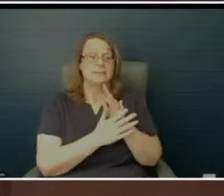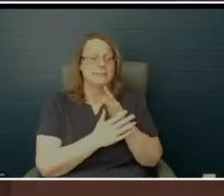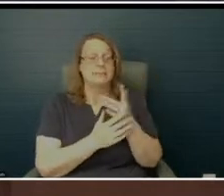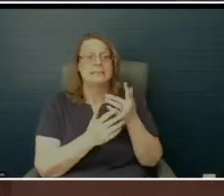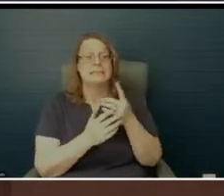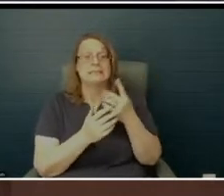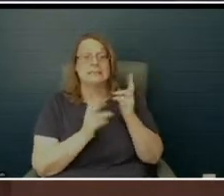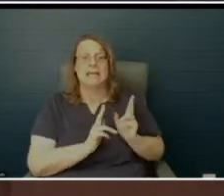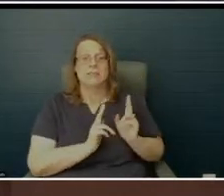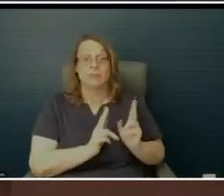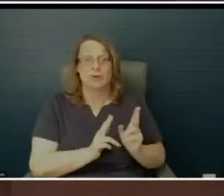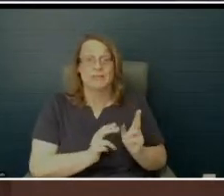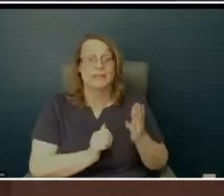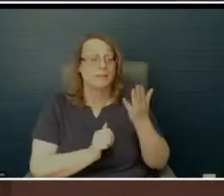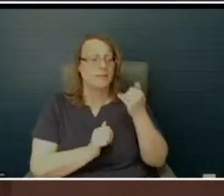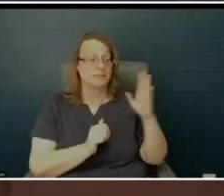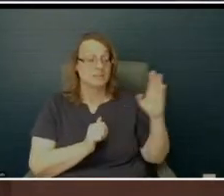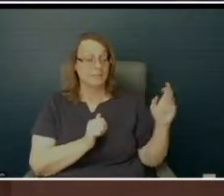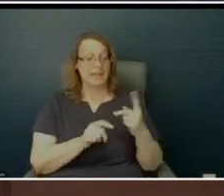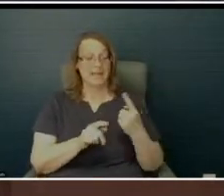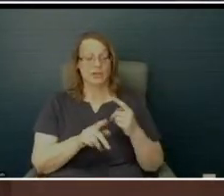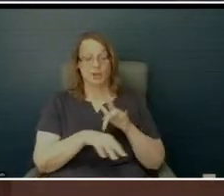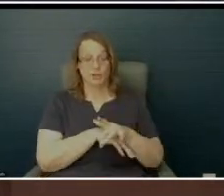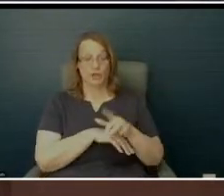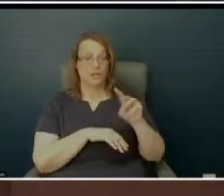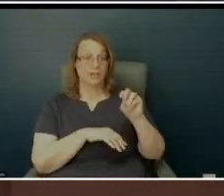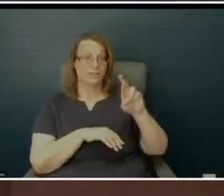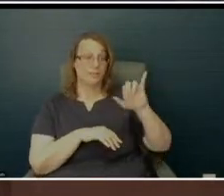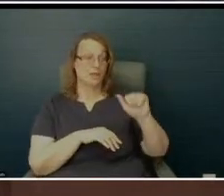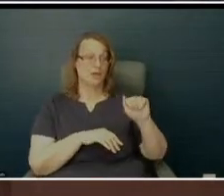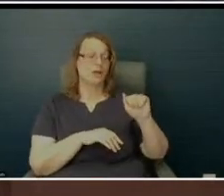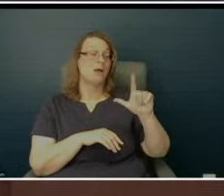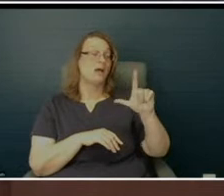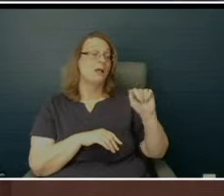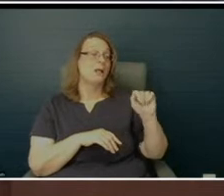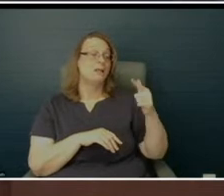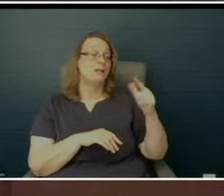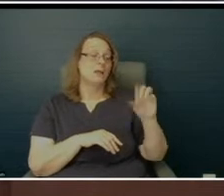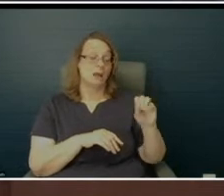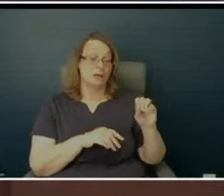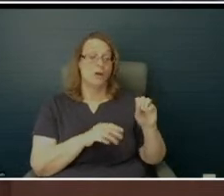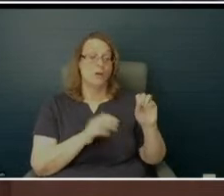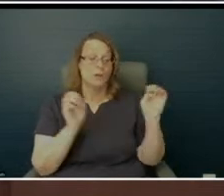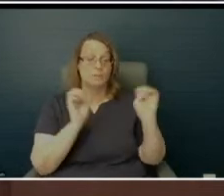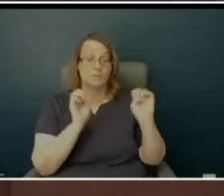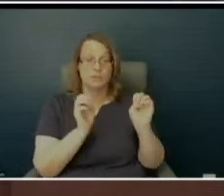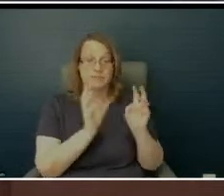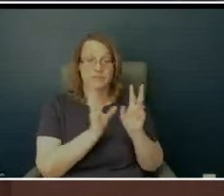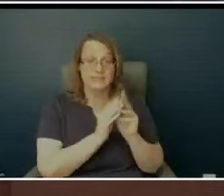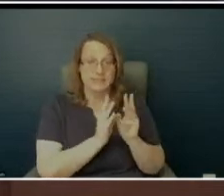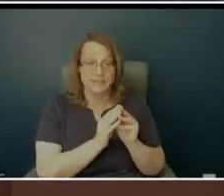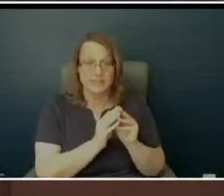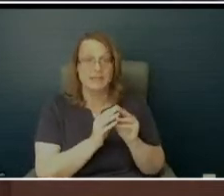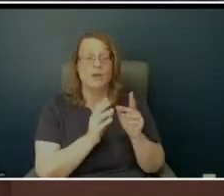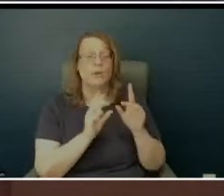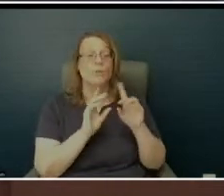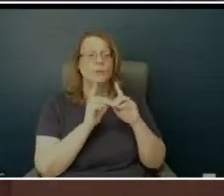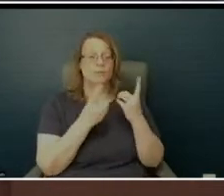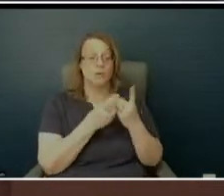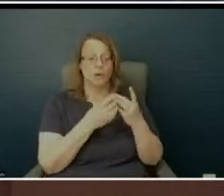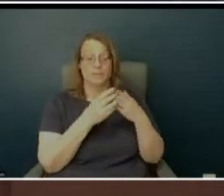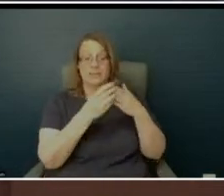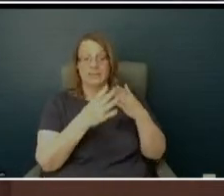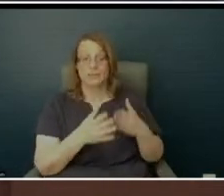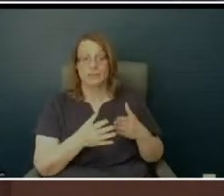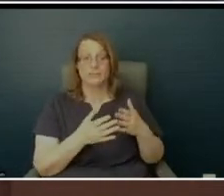Mar-a-Lago on December 31st and called an emergency meeting with the department's leadership. Here's Mr. Donahue describing the